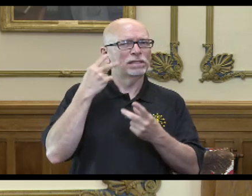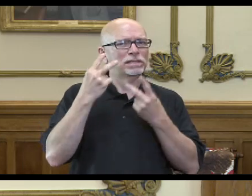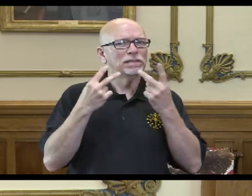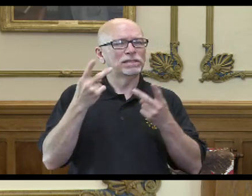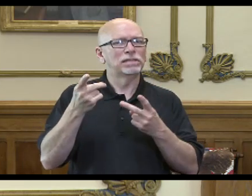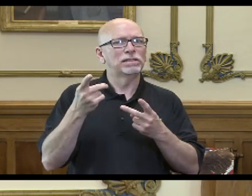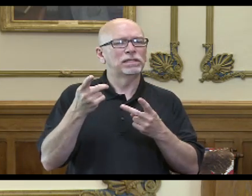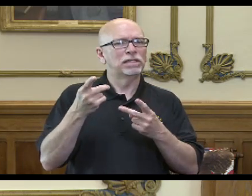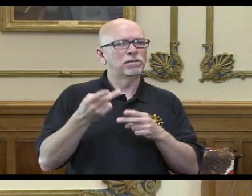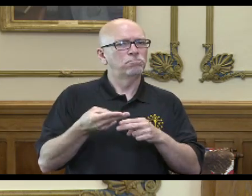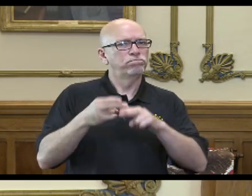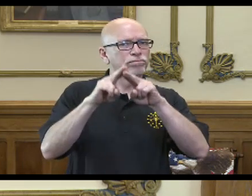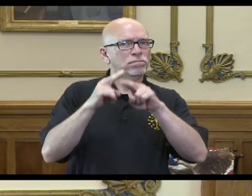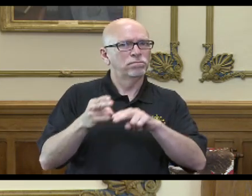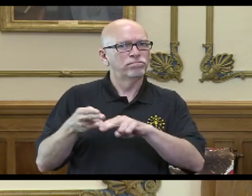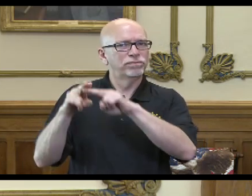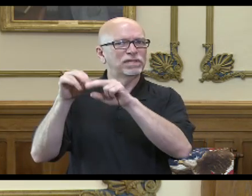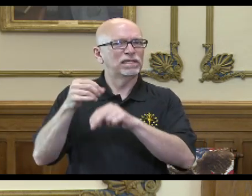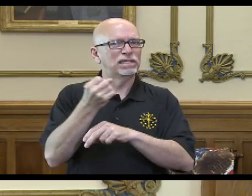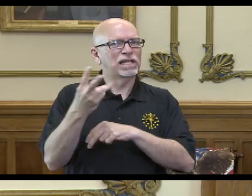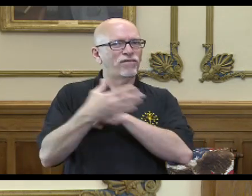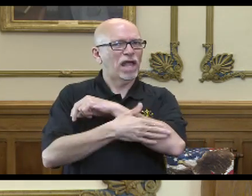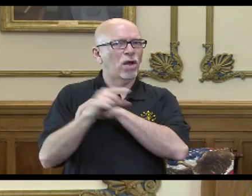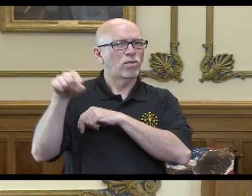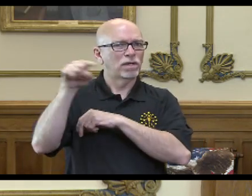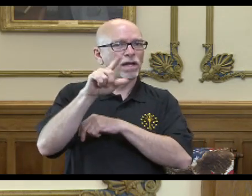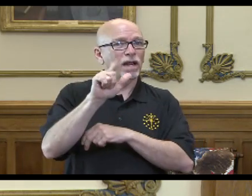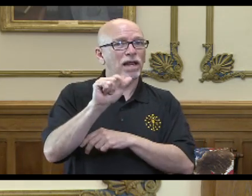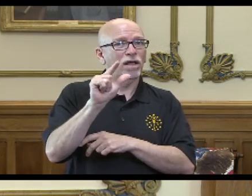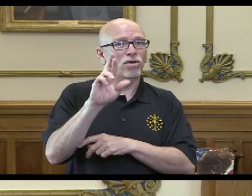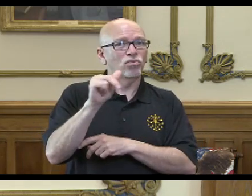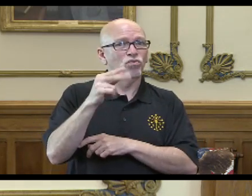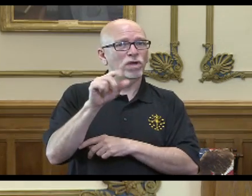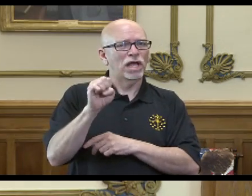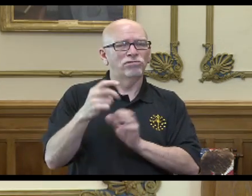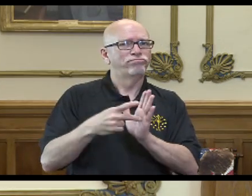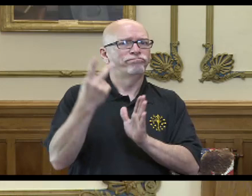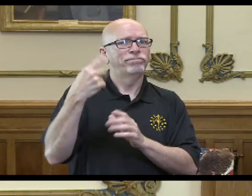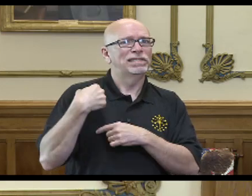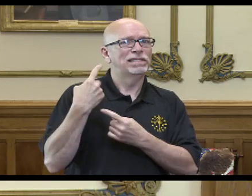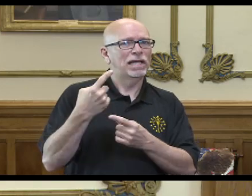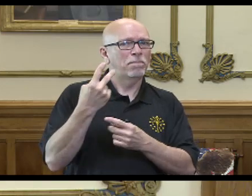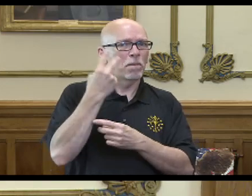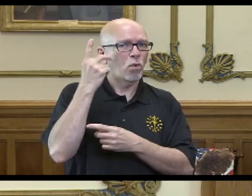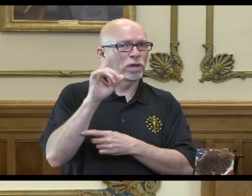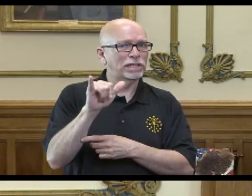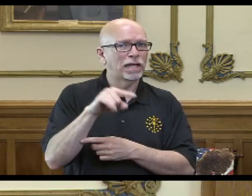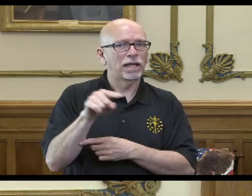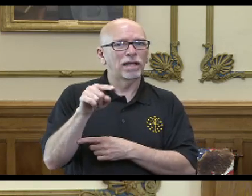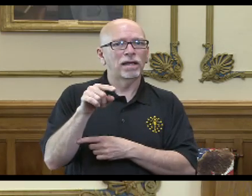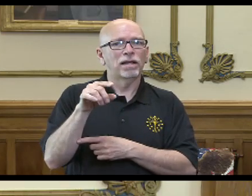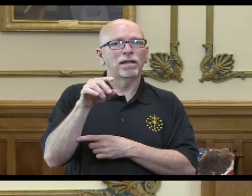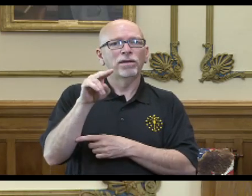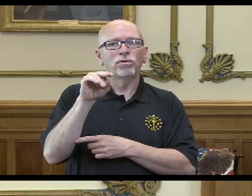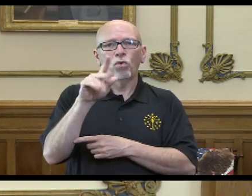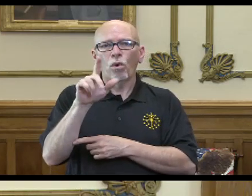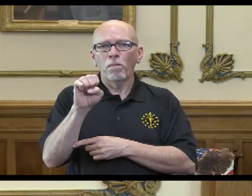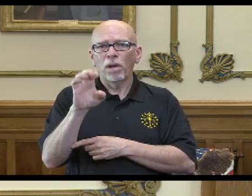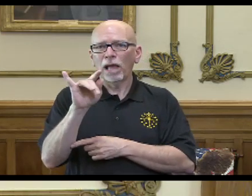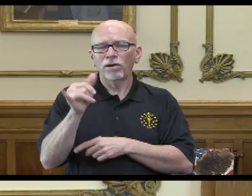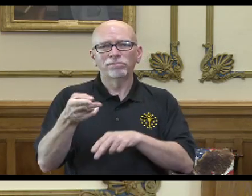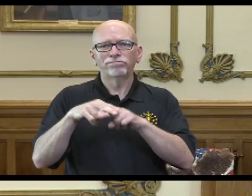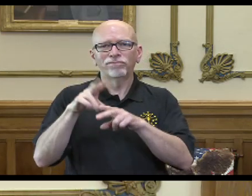some surges in several of our counties. LaGrange County has more than doubled since Memorial Day. Noble County's up about